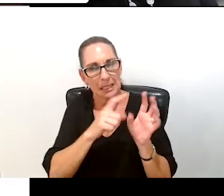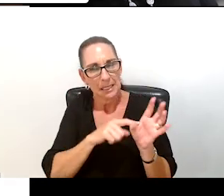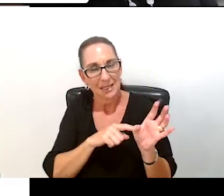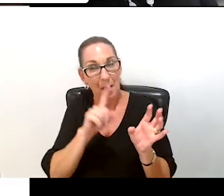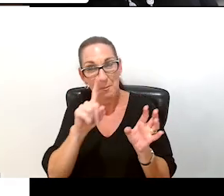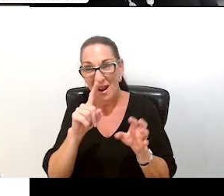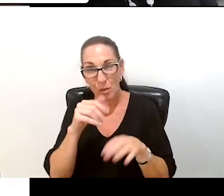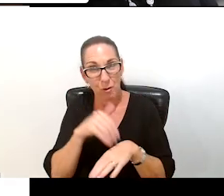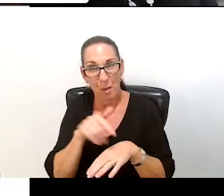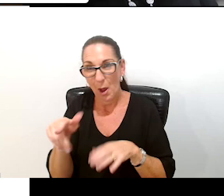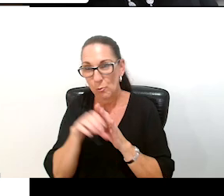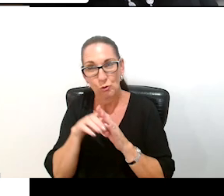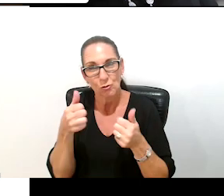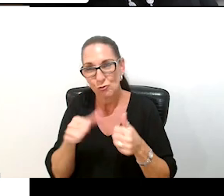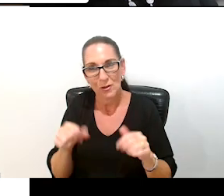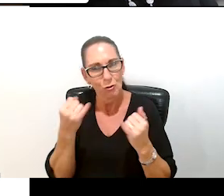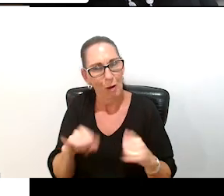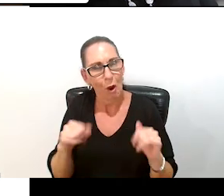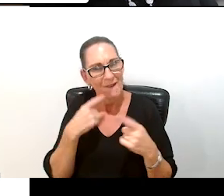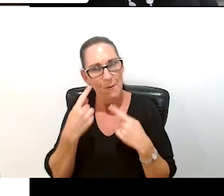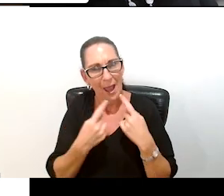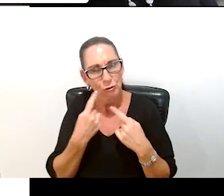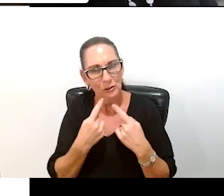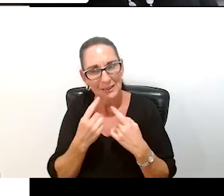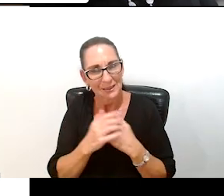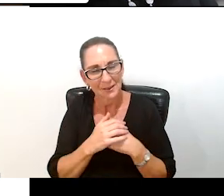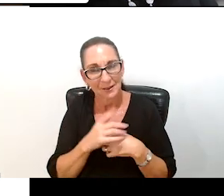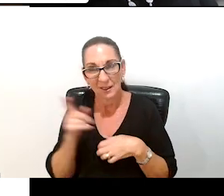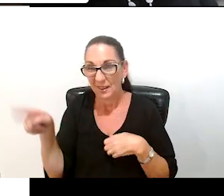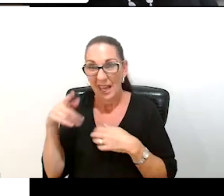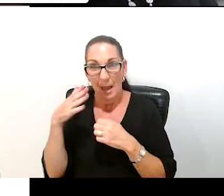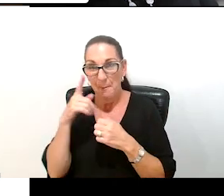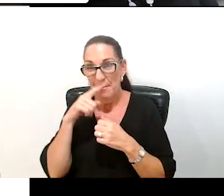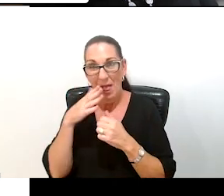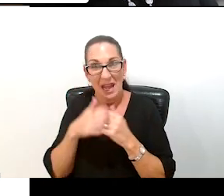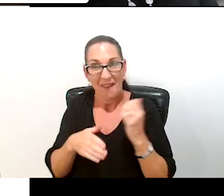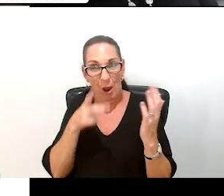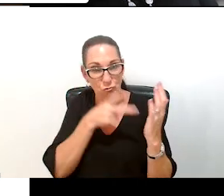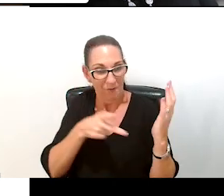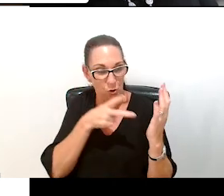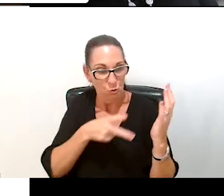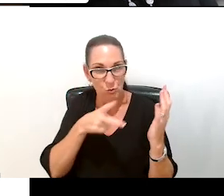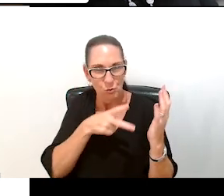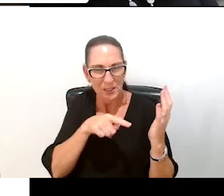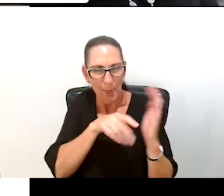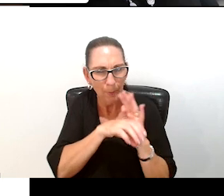used the wrong information sometimes. No people reviewed the decisions made. It was just the